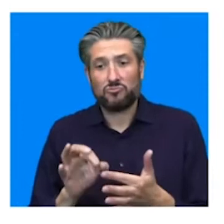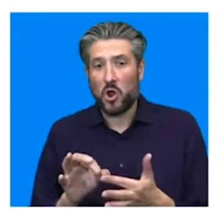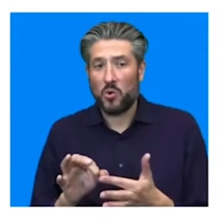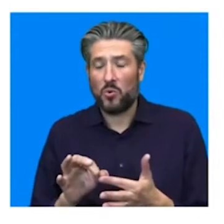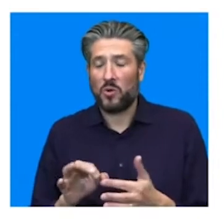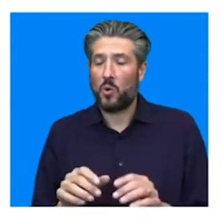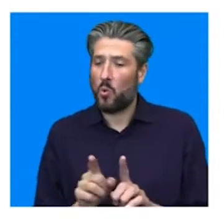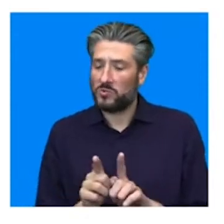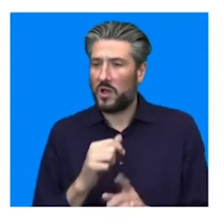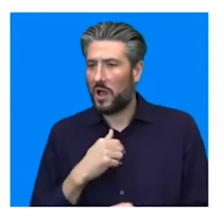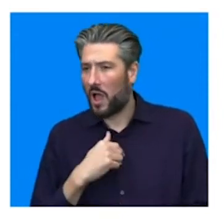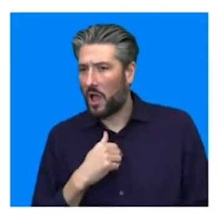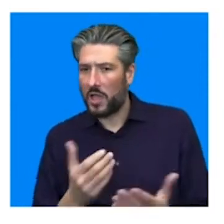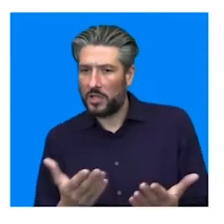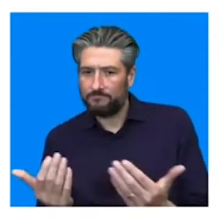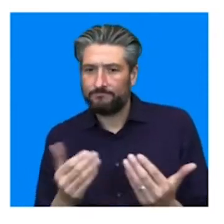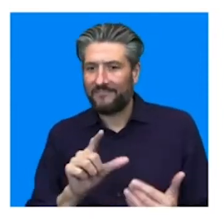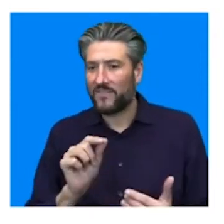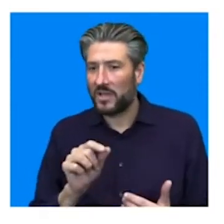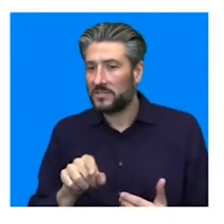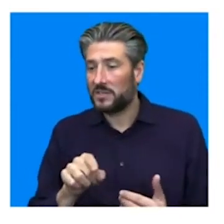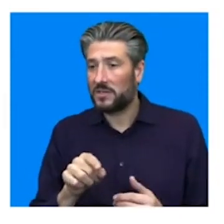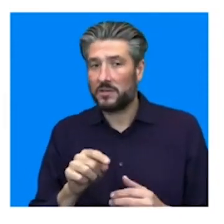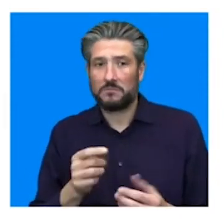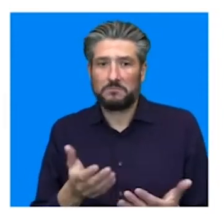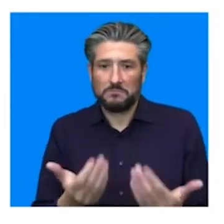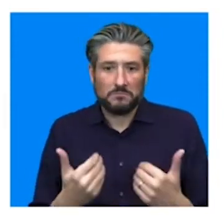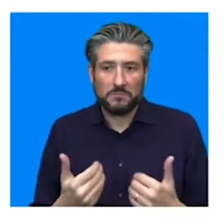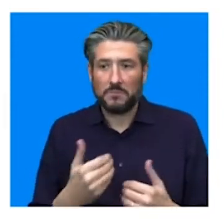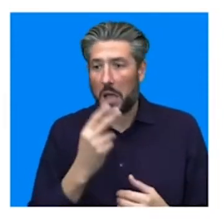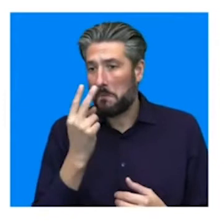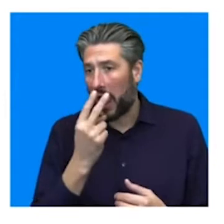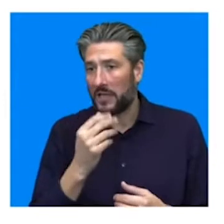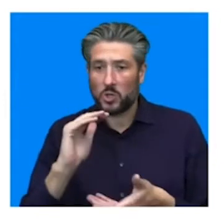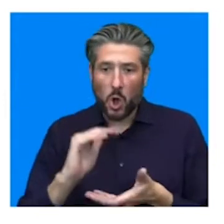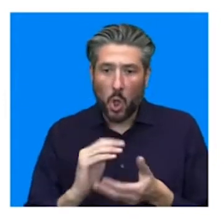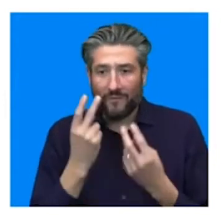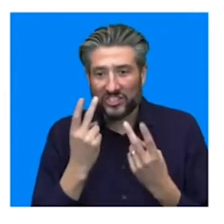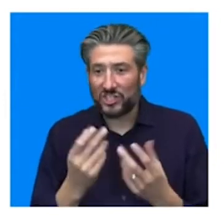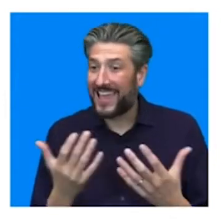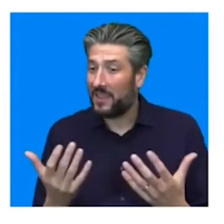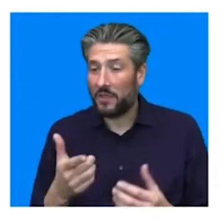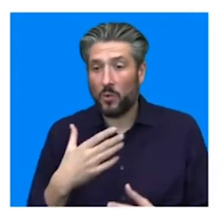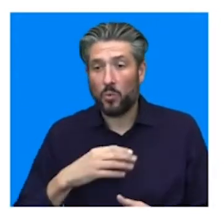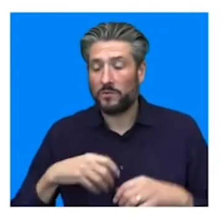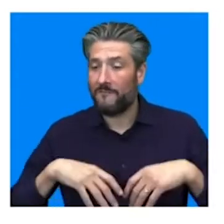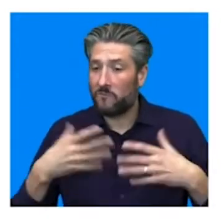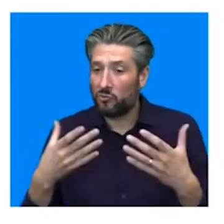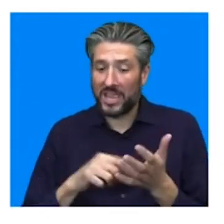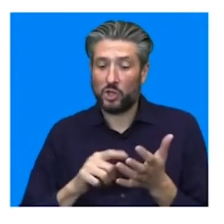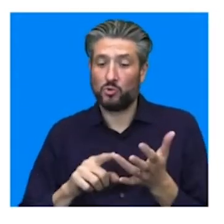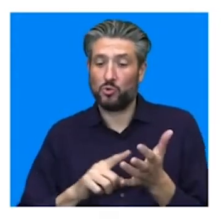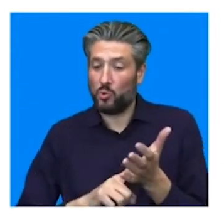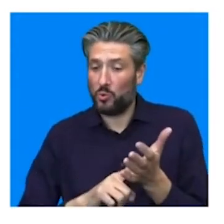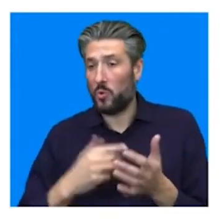into the Be Minds community, whether you're blind or low vision and you need a free tool, or if you are just someone who would like to volunteer,